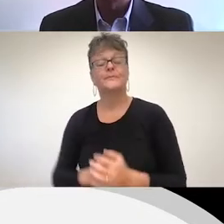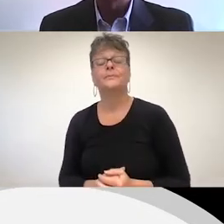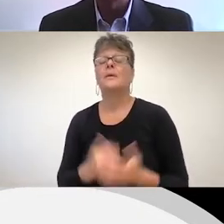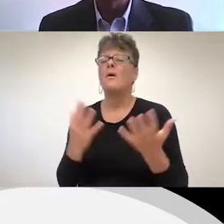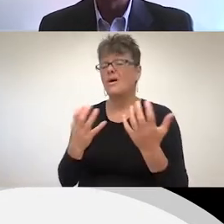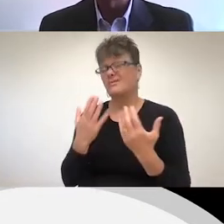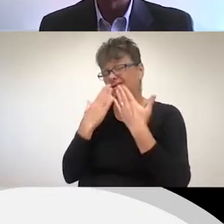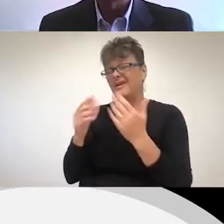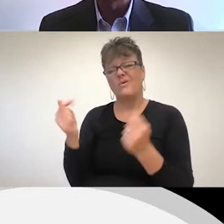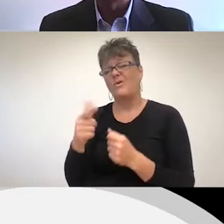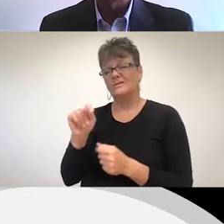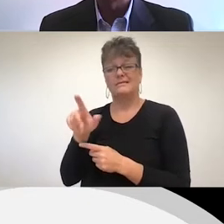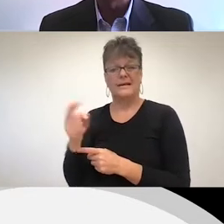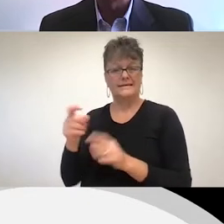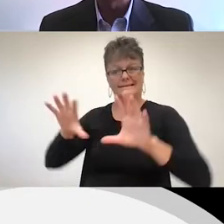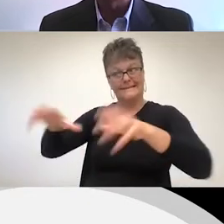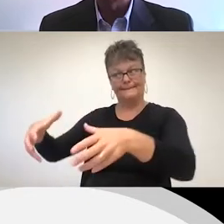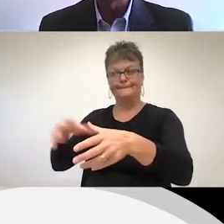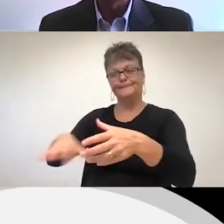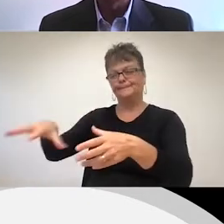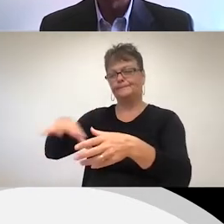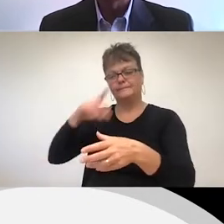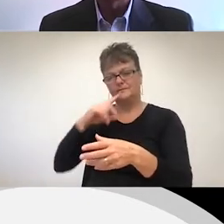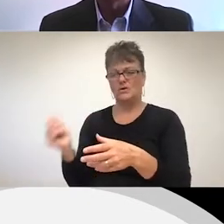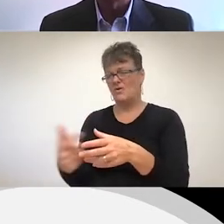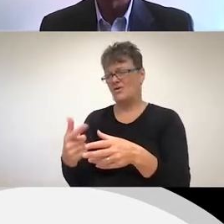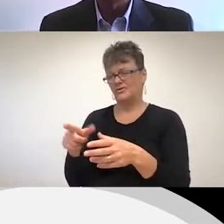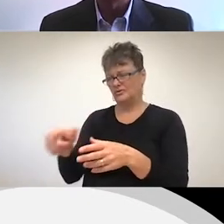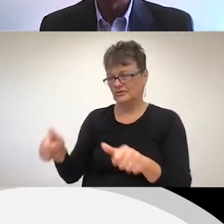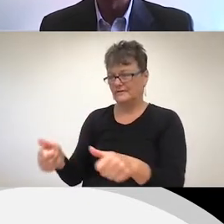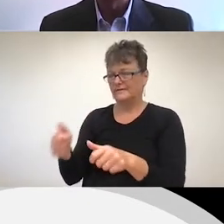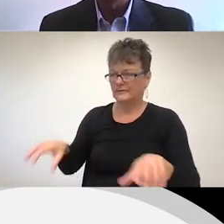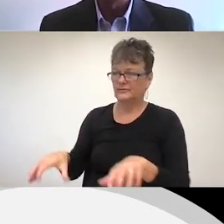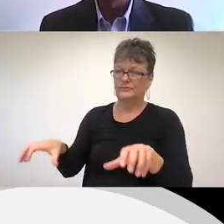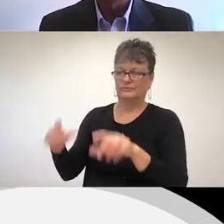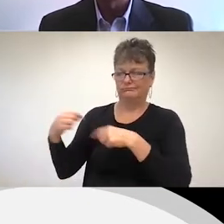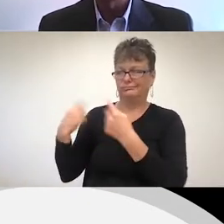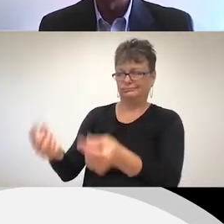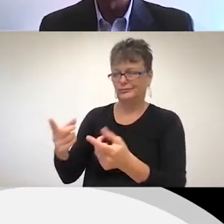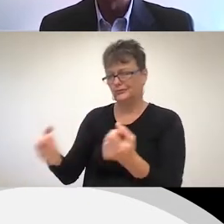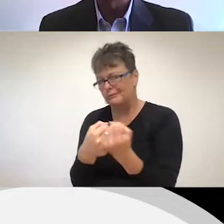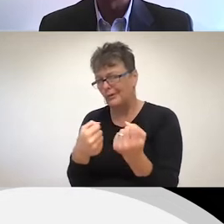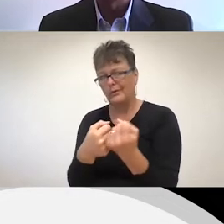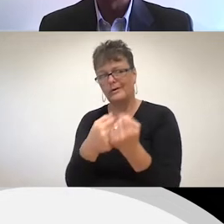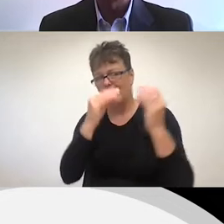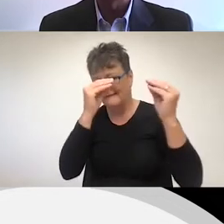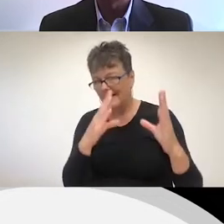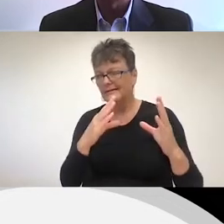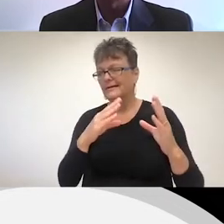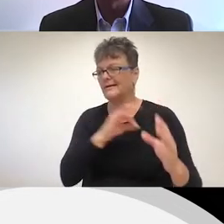TLX team for all that you have done to support our faculty and educators, not just